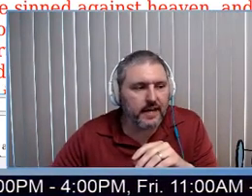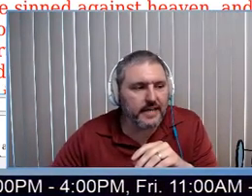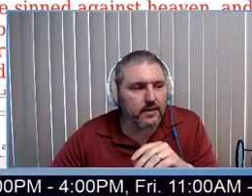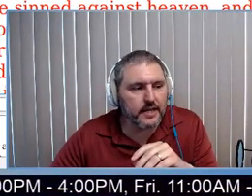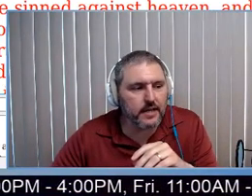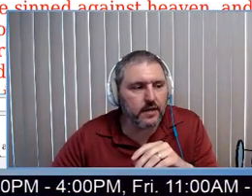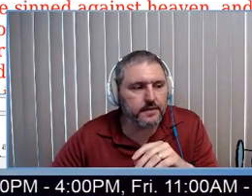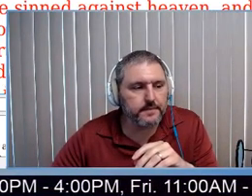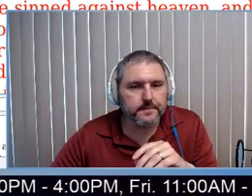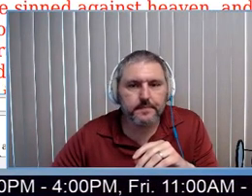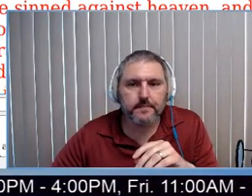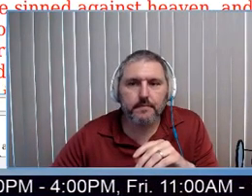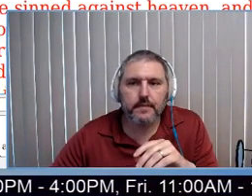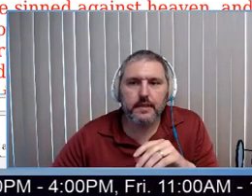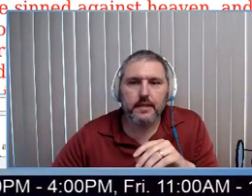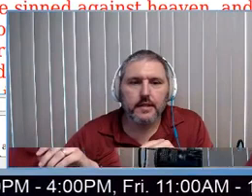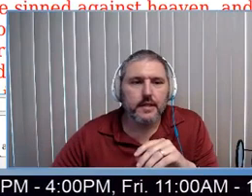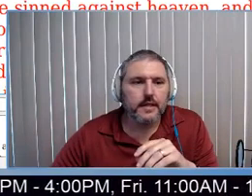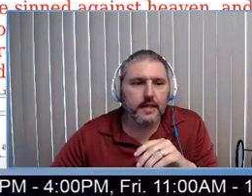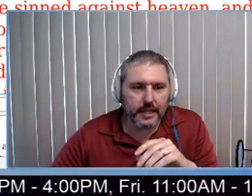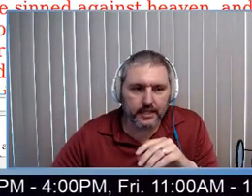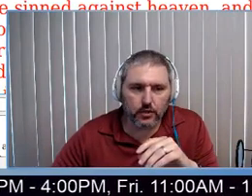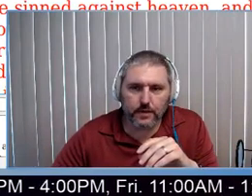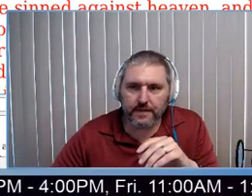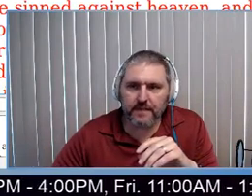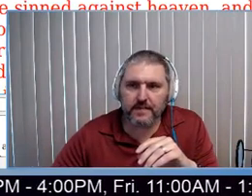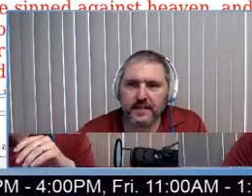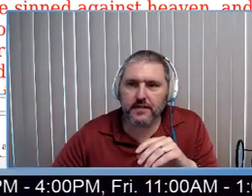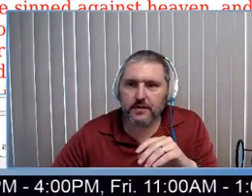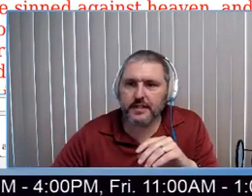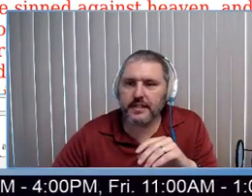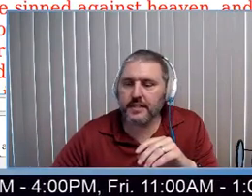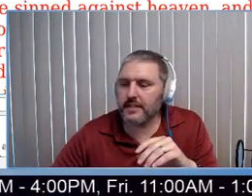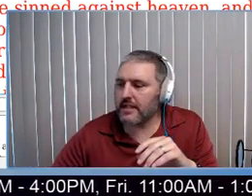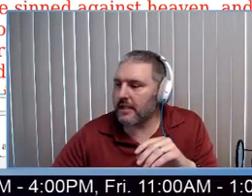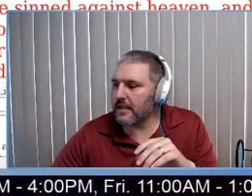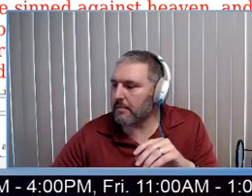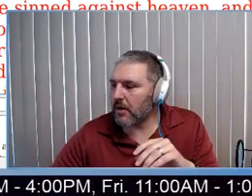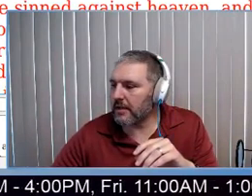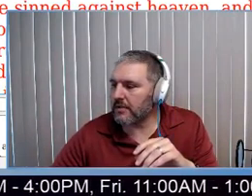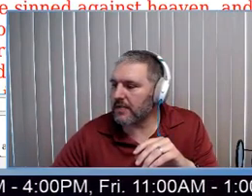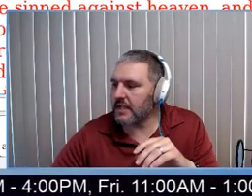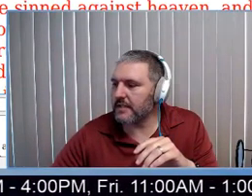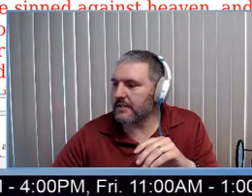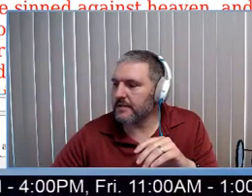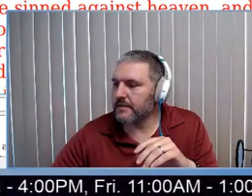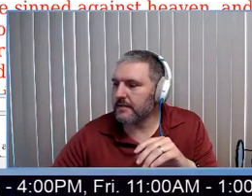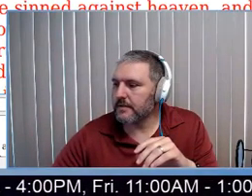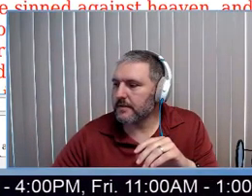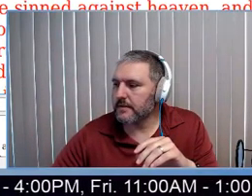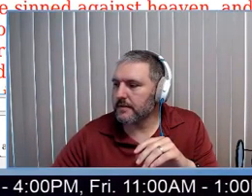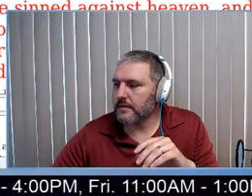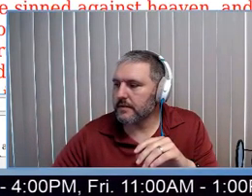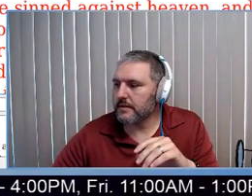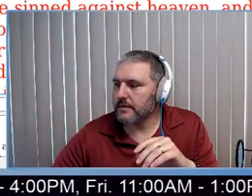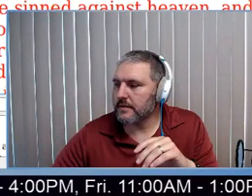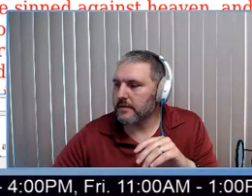We find out here in Luke 15, 13, the prodigal son.